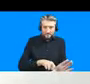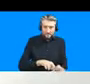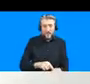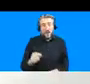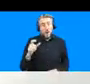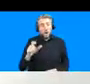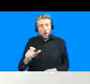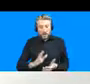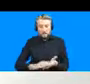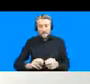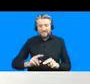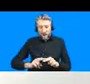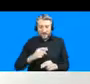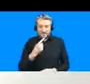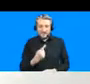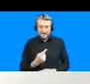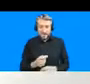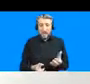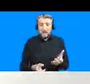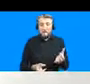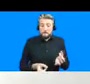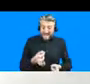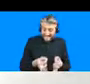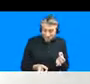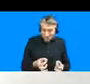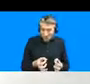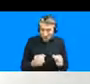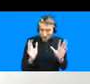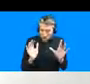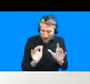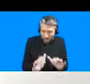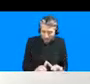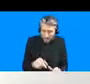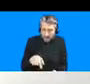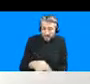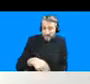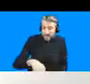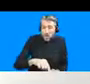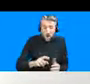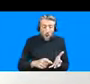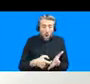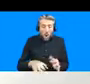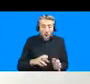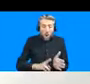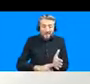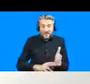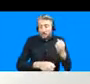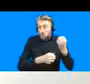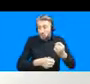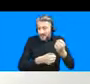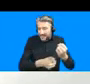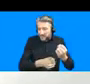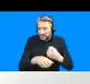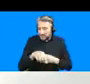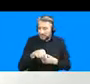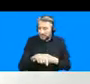political crowd of urban protest is not quite the same thing as high density right there's a difference between the